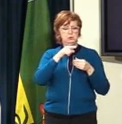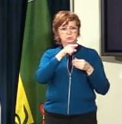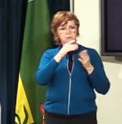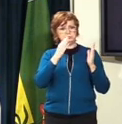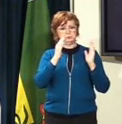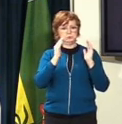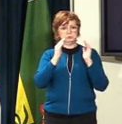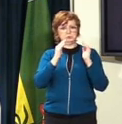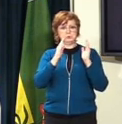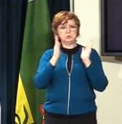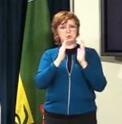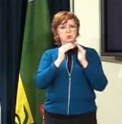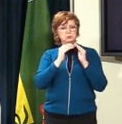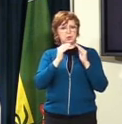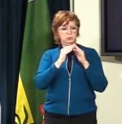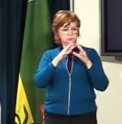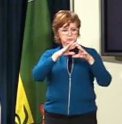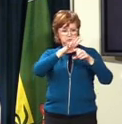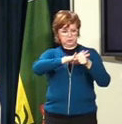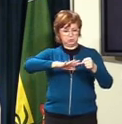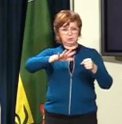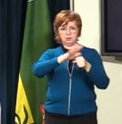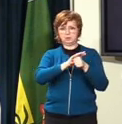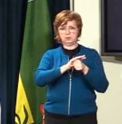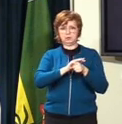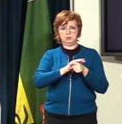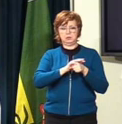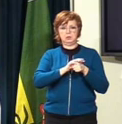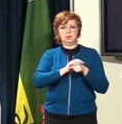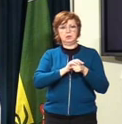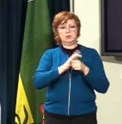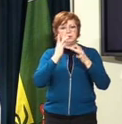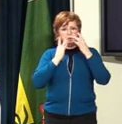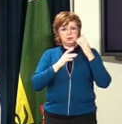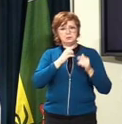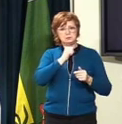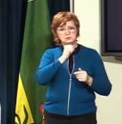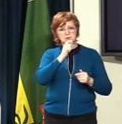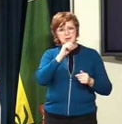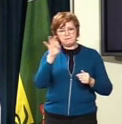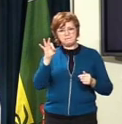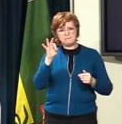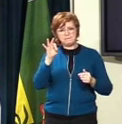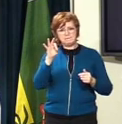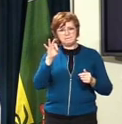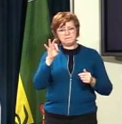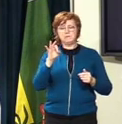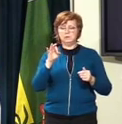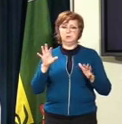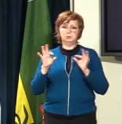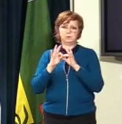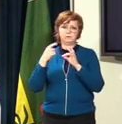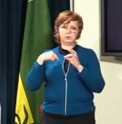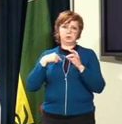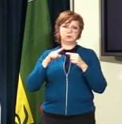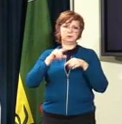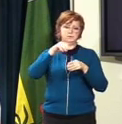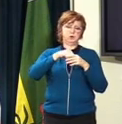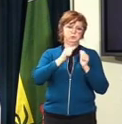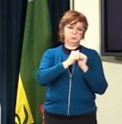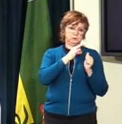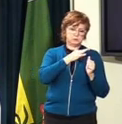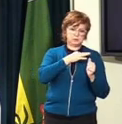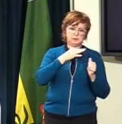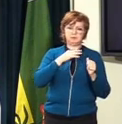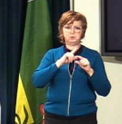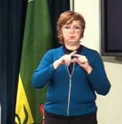the expectations and the difficulty in getting replacement staff. So that's where we come in to help support those efforts. But that's